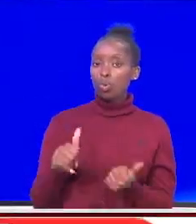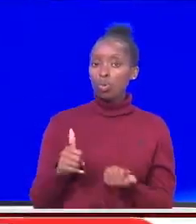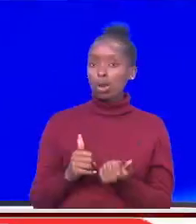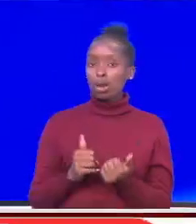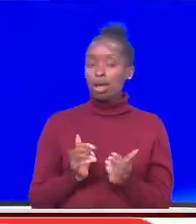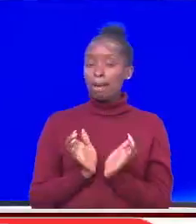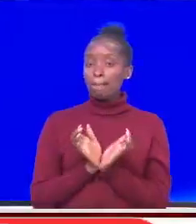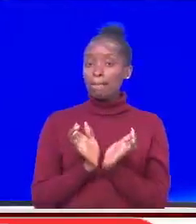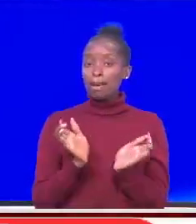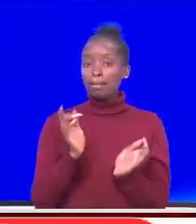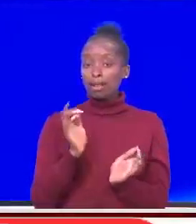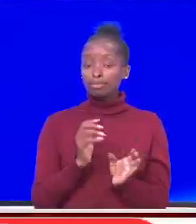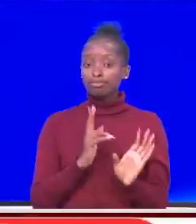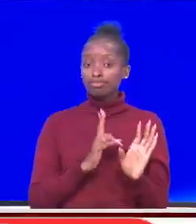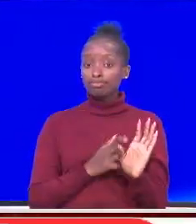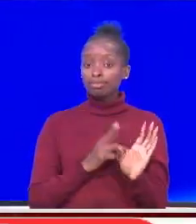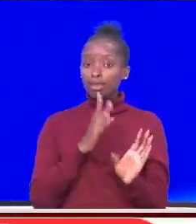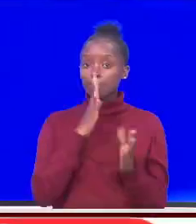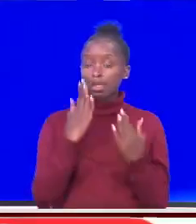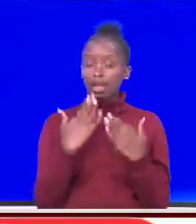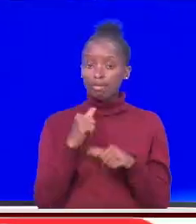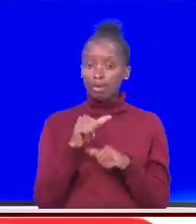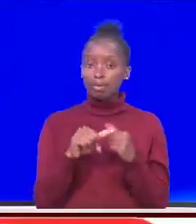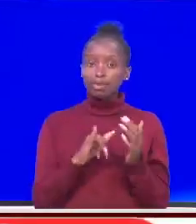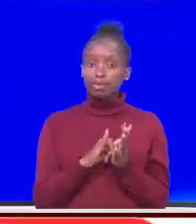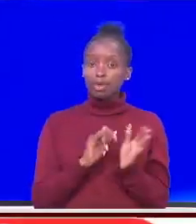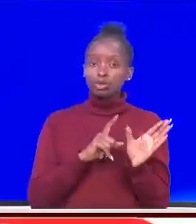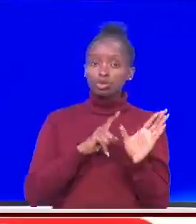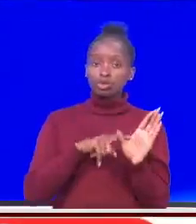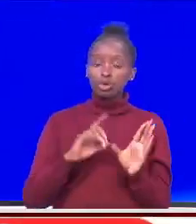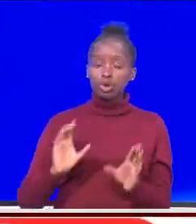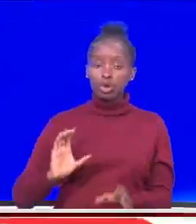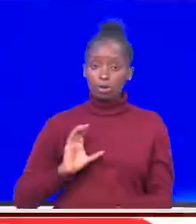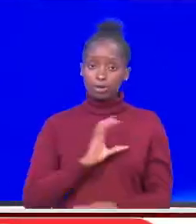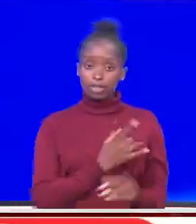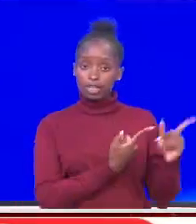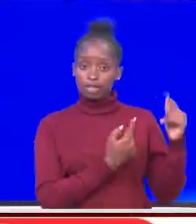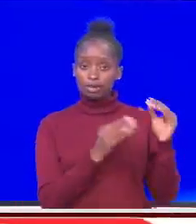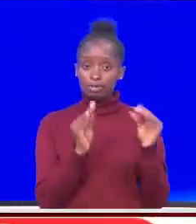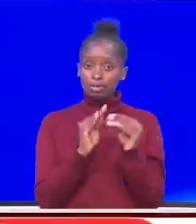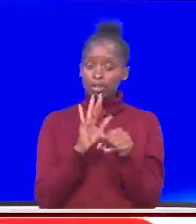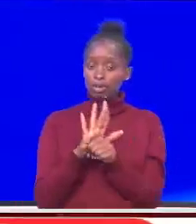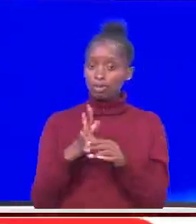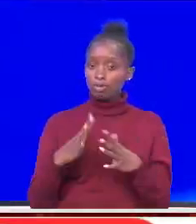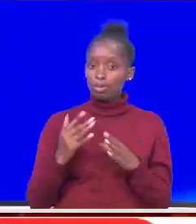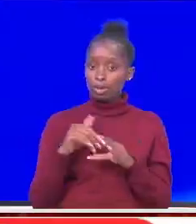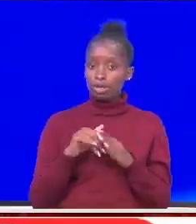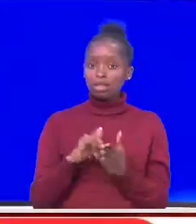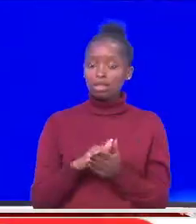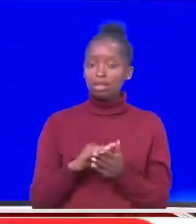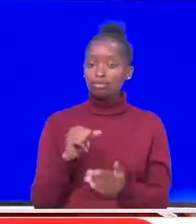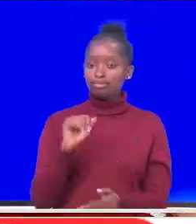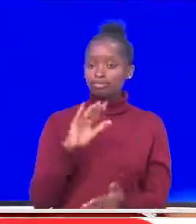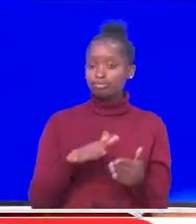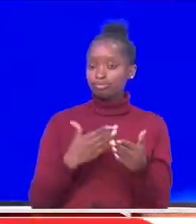counties across the country will continue, with the Joint Committee expected to meet more stakeholders in the housing sector. Mwige William, TV 47.